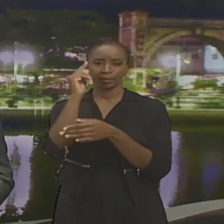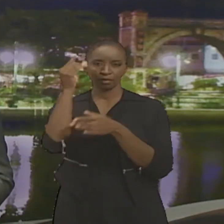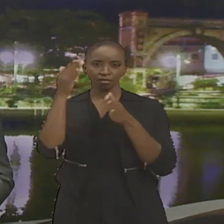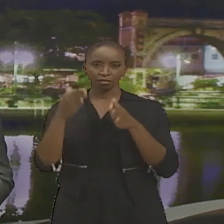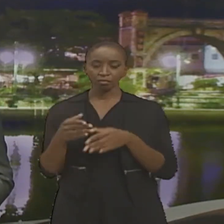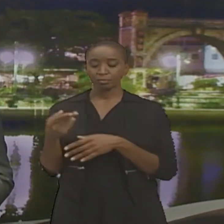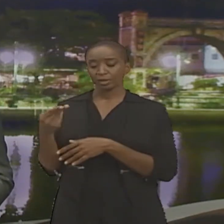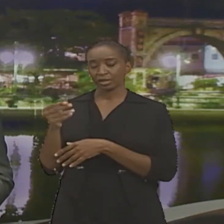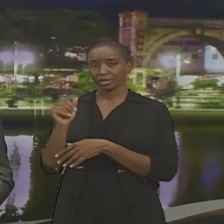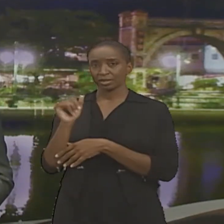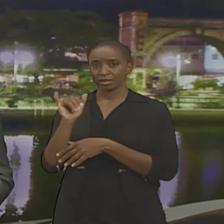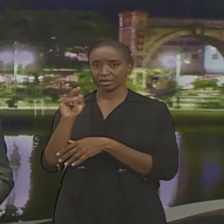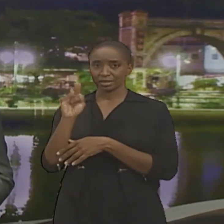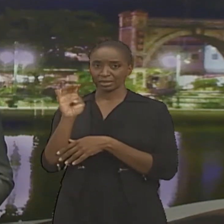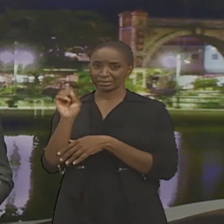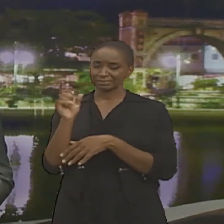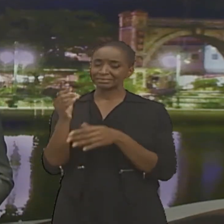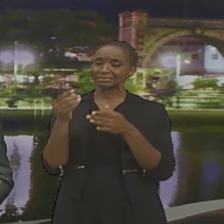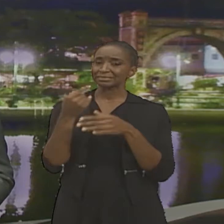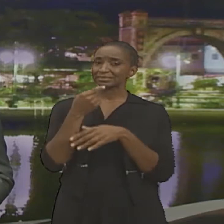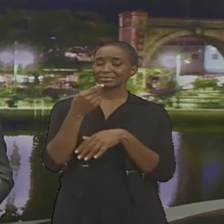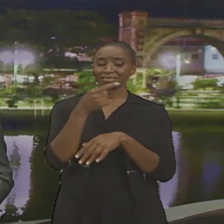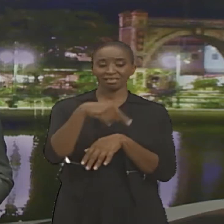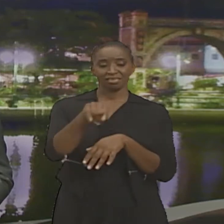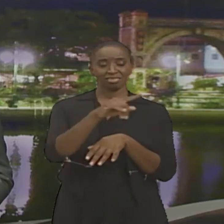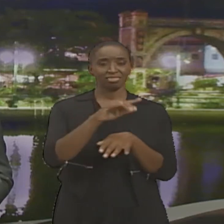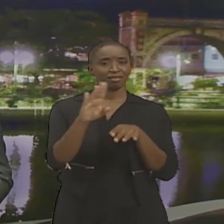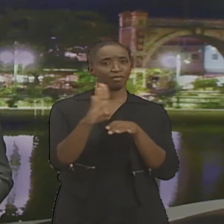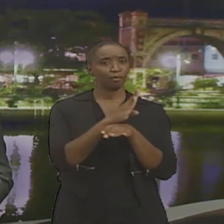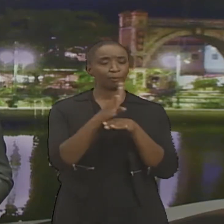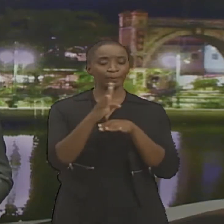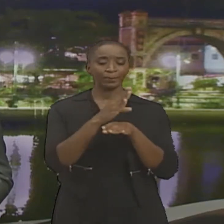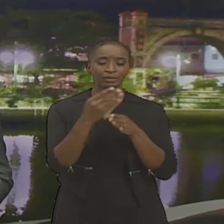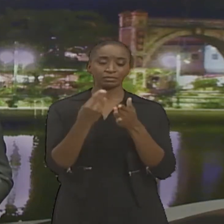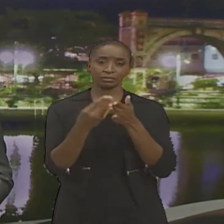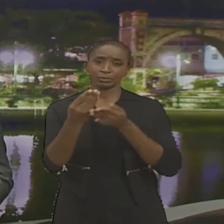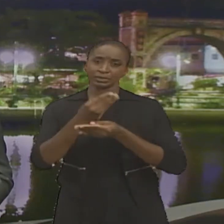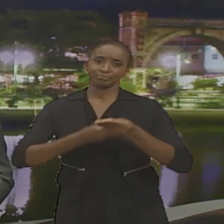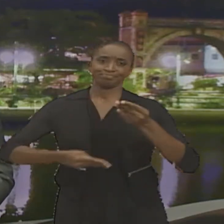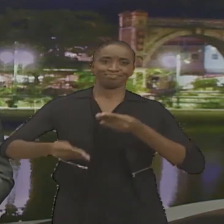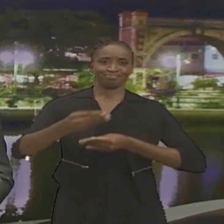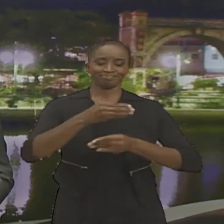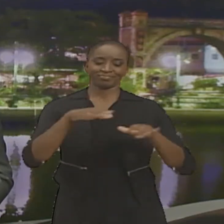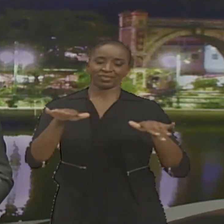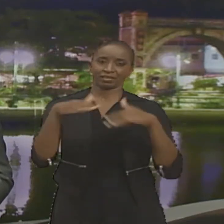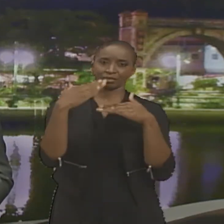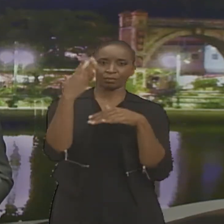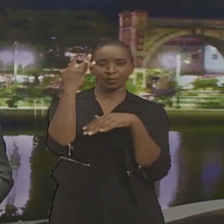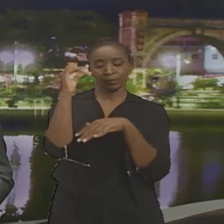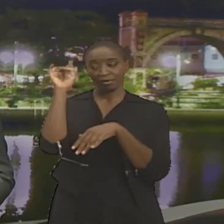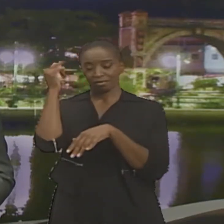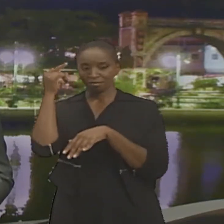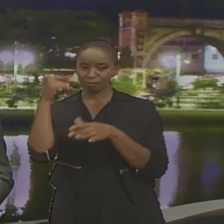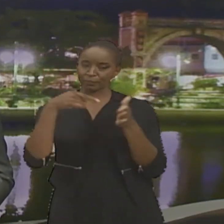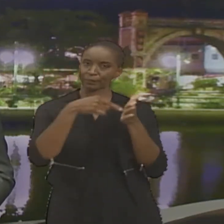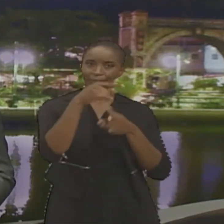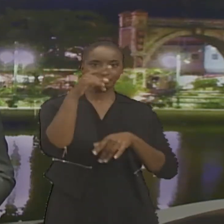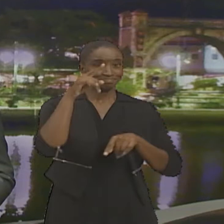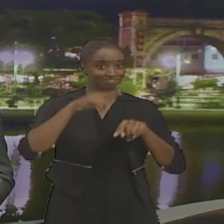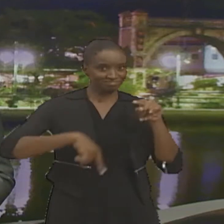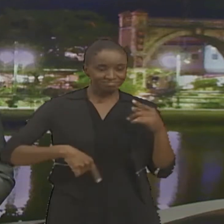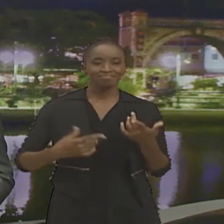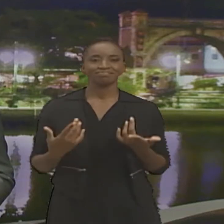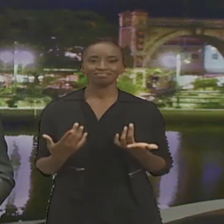the cash flows of companies have been constrained because of government's inability to meet its payments on a timely basis. However,